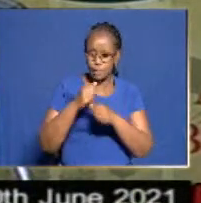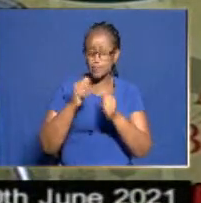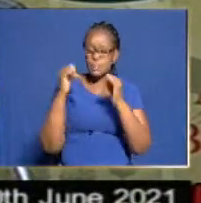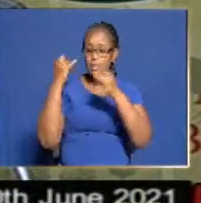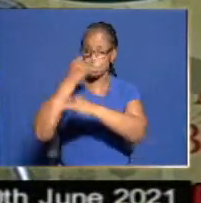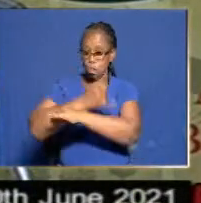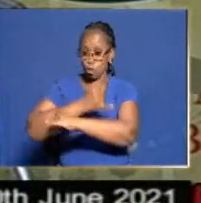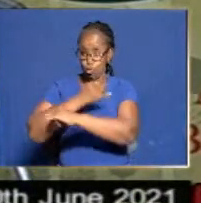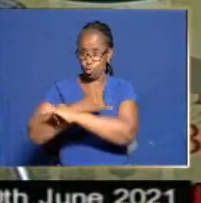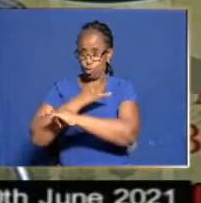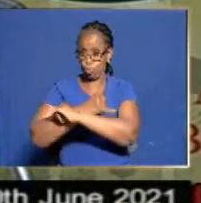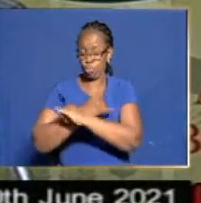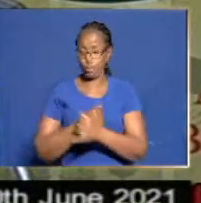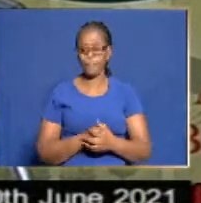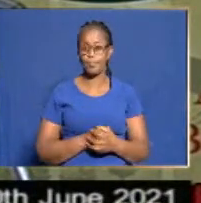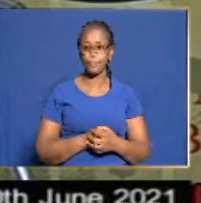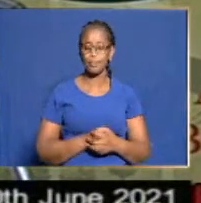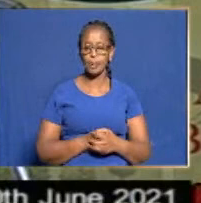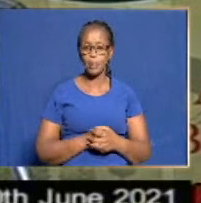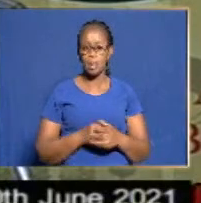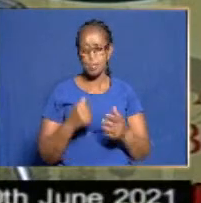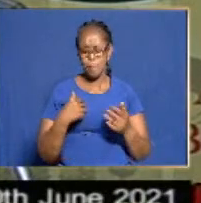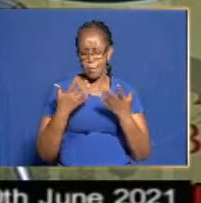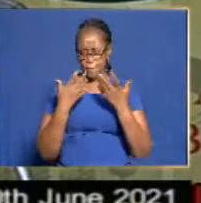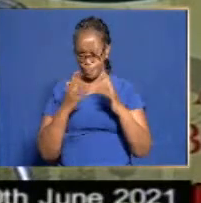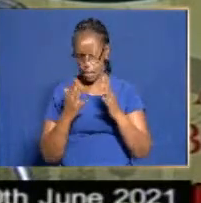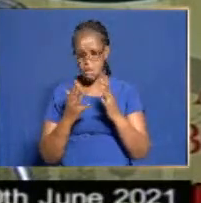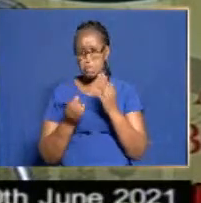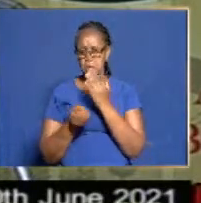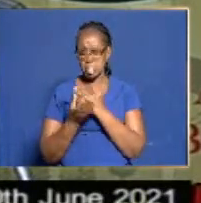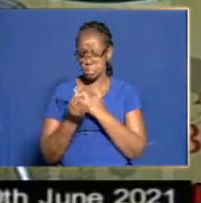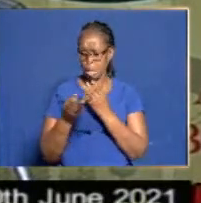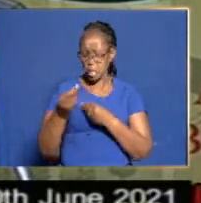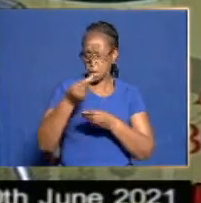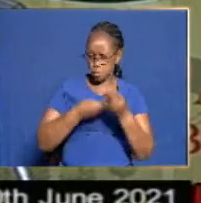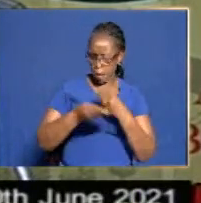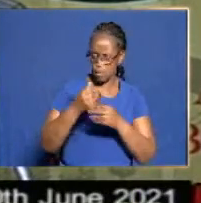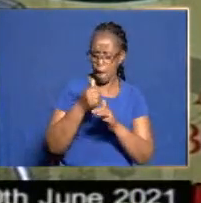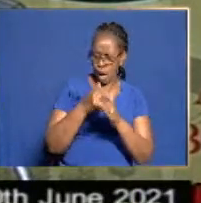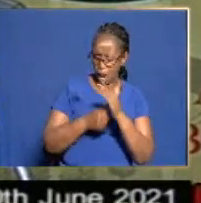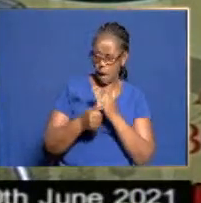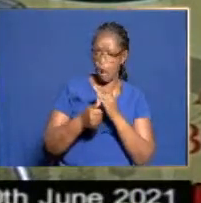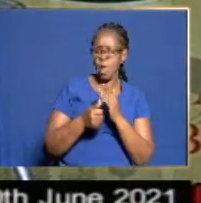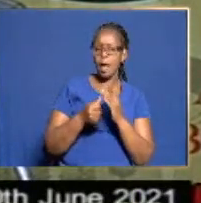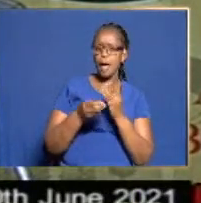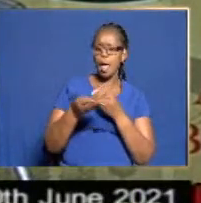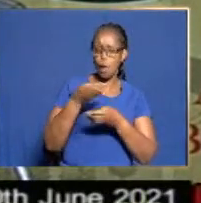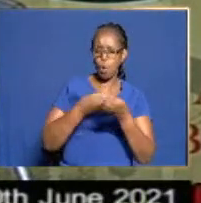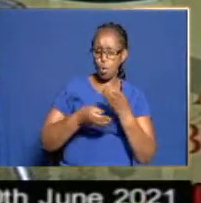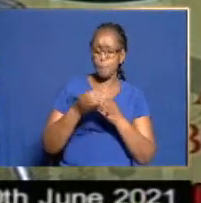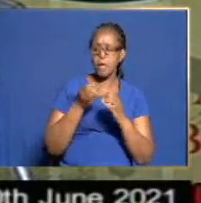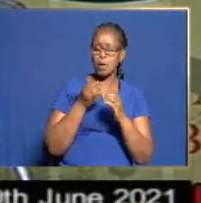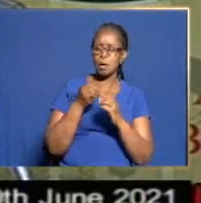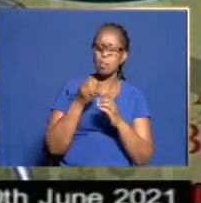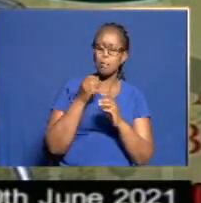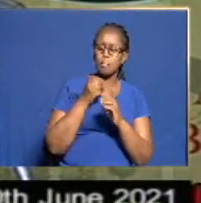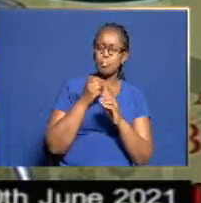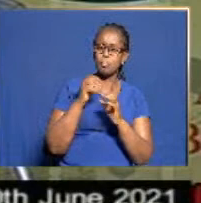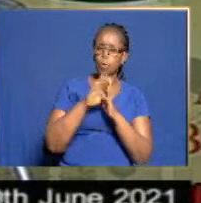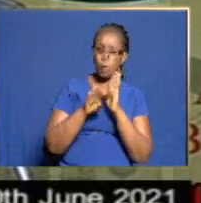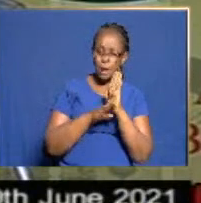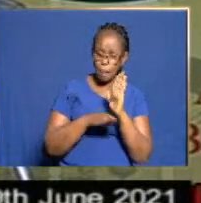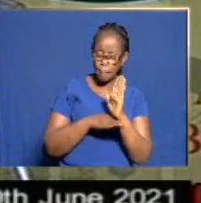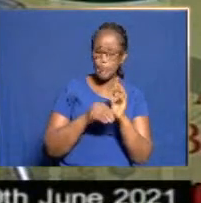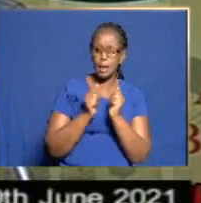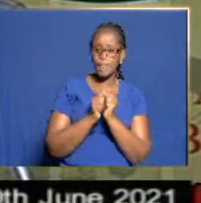Mr. Speaker, having highlighted the expenditures under the Economic Stimulus Program and the Big Four Agenda Initiative, allow